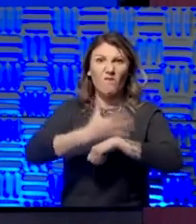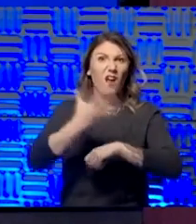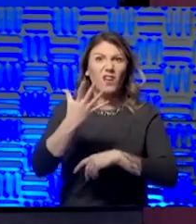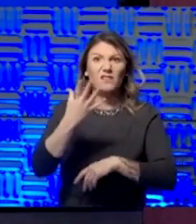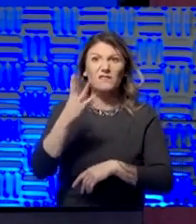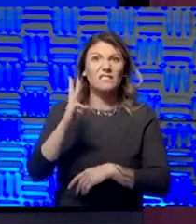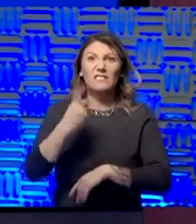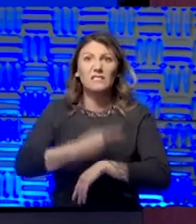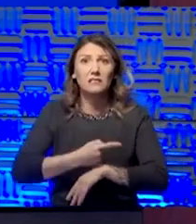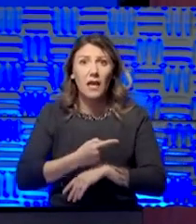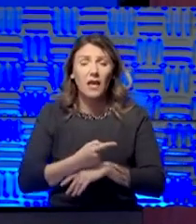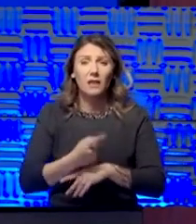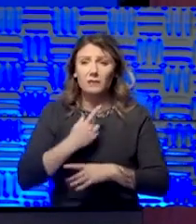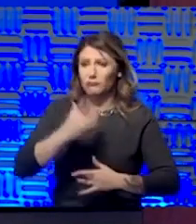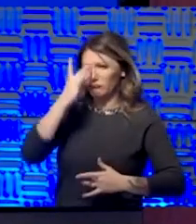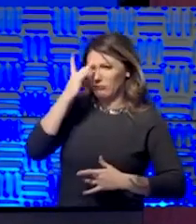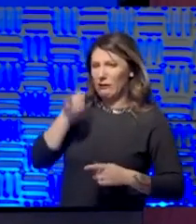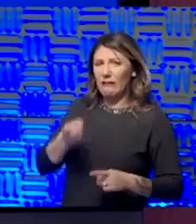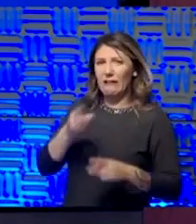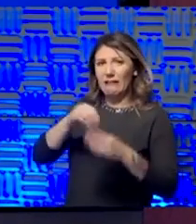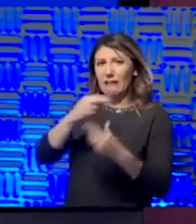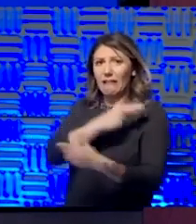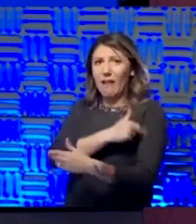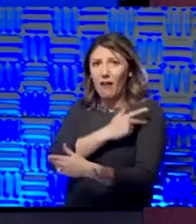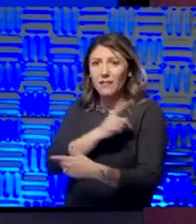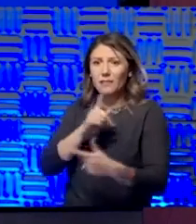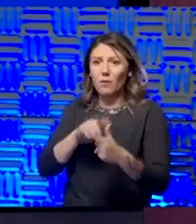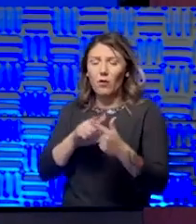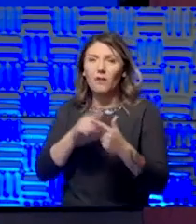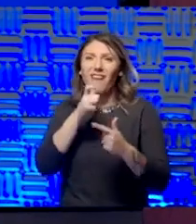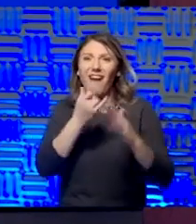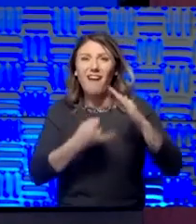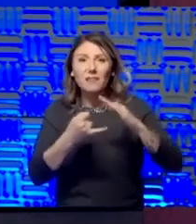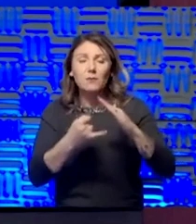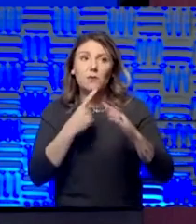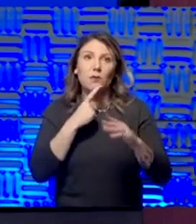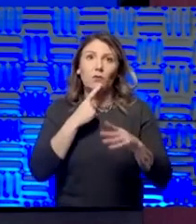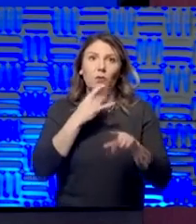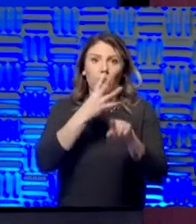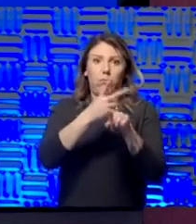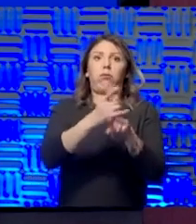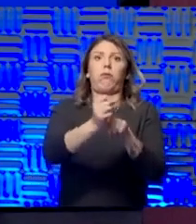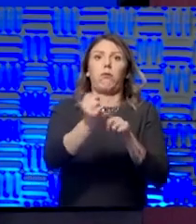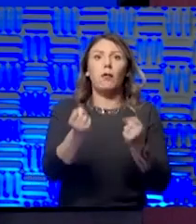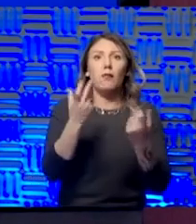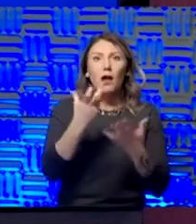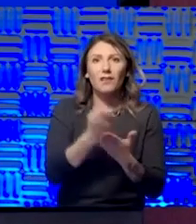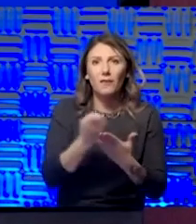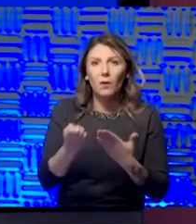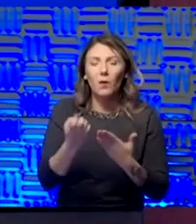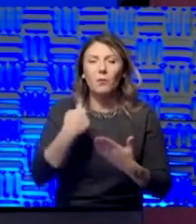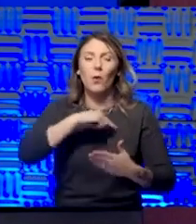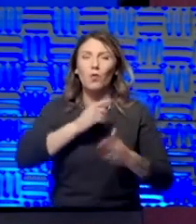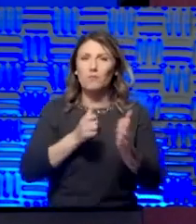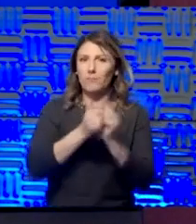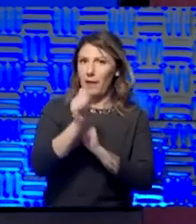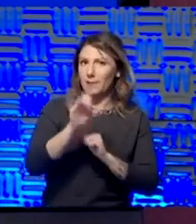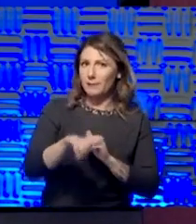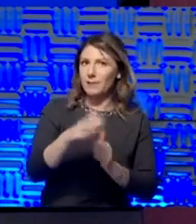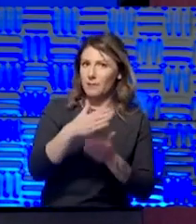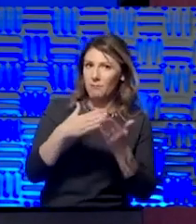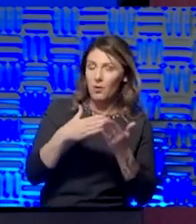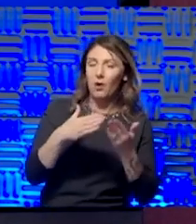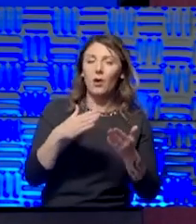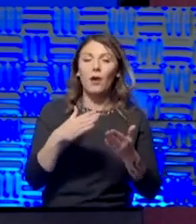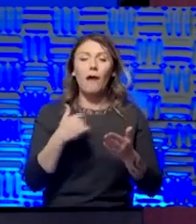need to be in the hospital, they don't need to be in isolation. And so you would burn through a great deal of equipment. I think we've moved past that phase by and large.